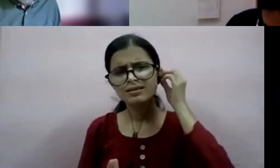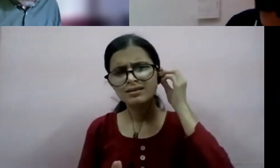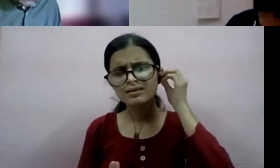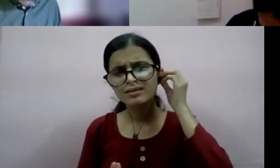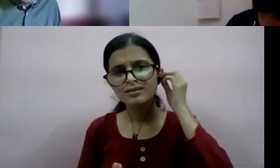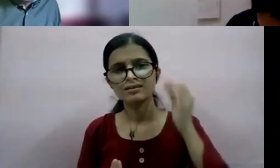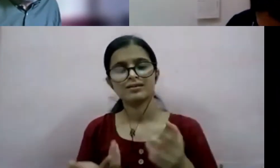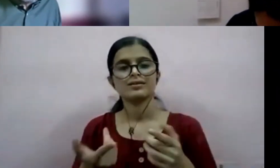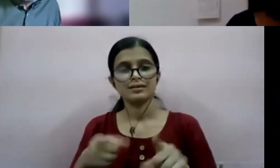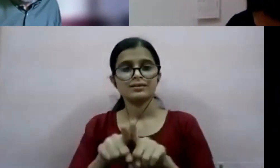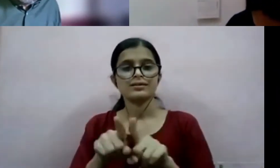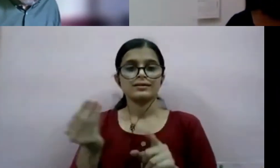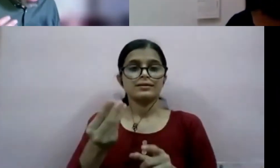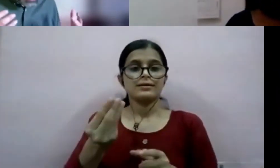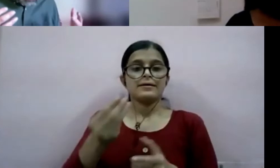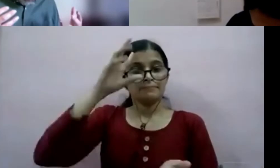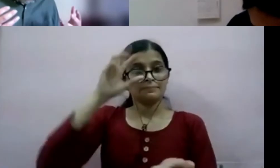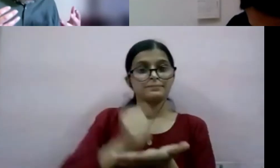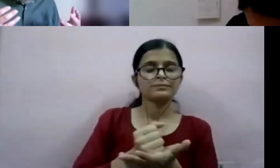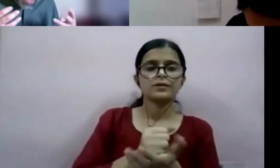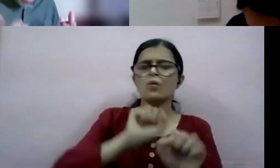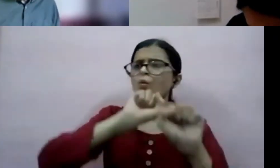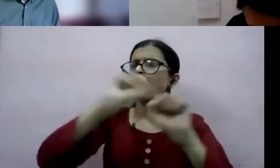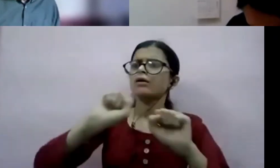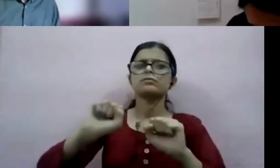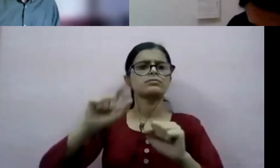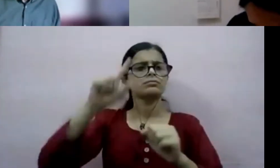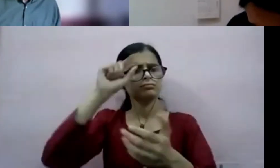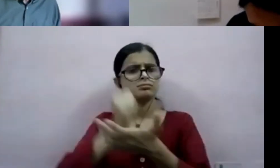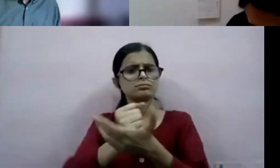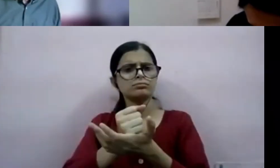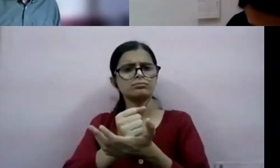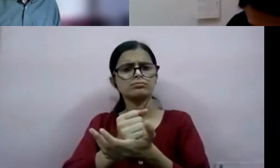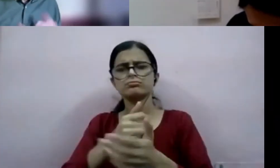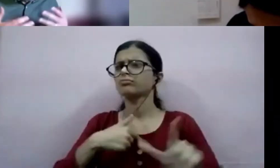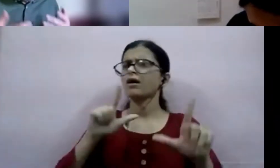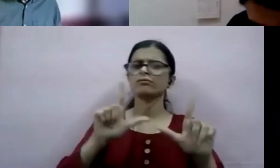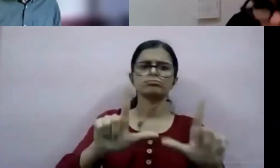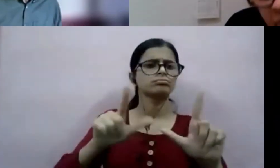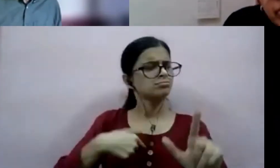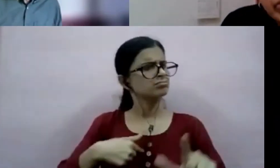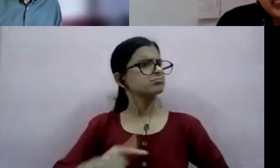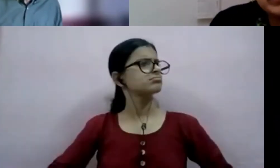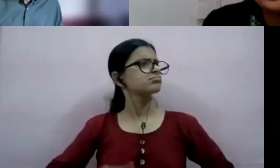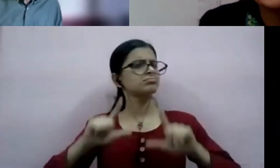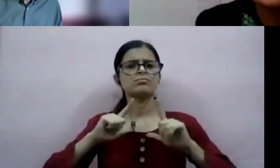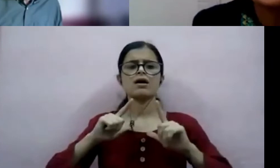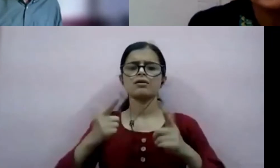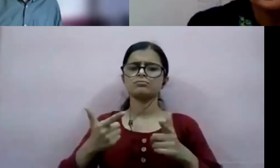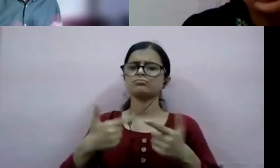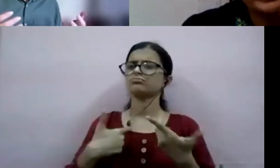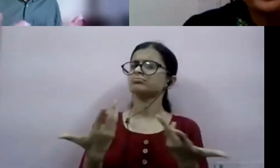we have taken decisions based on evidence that we can sustain and we can substantiate our